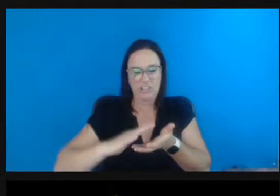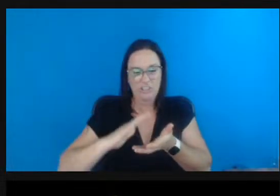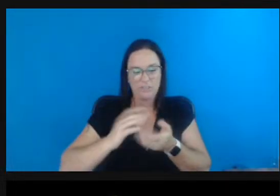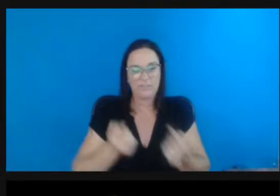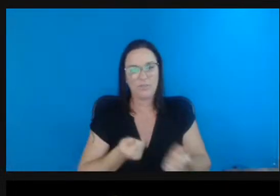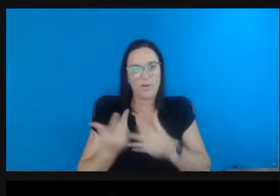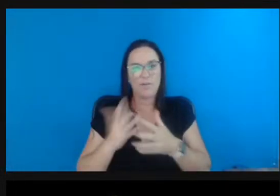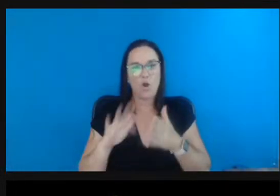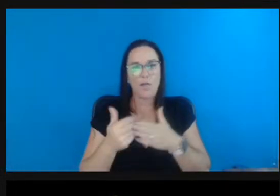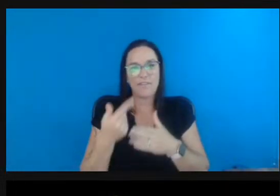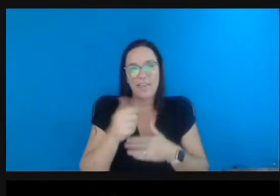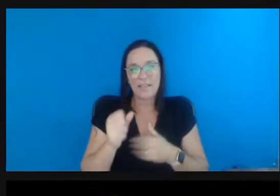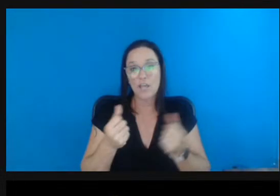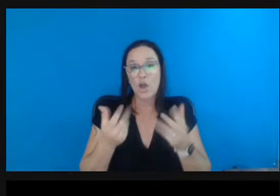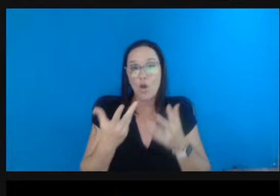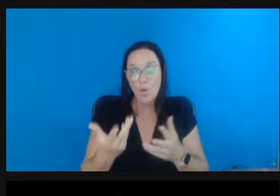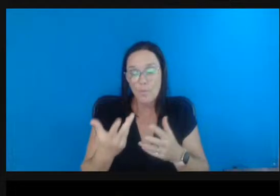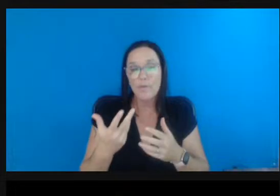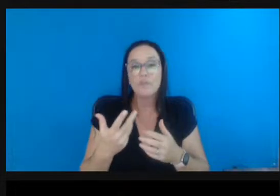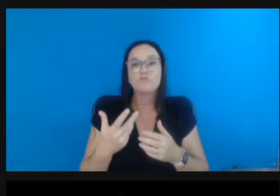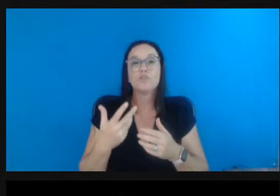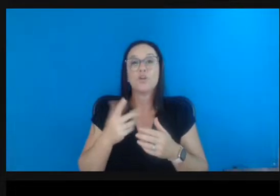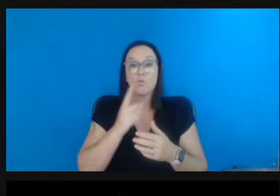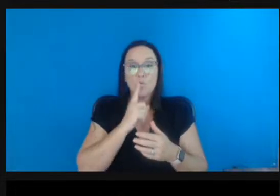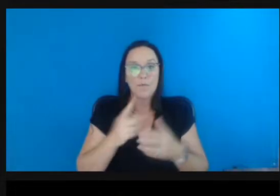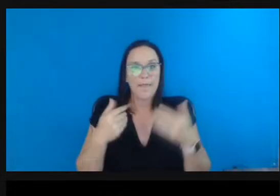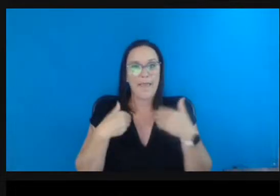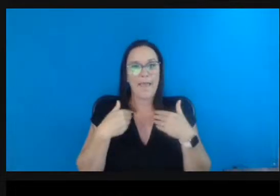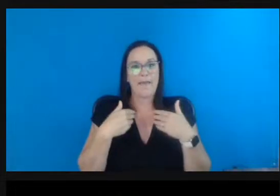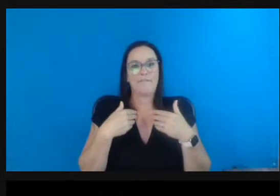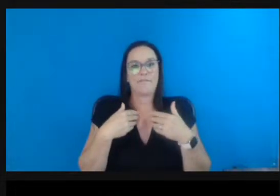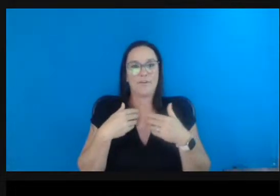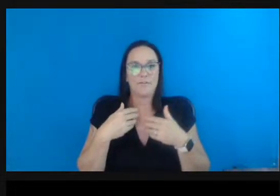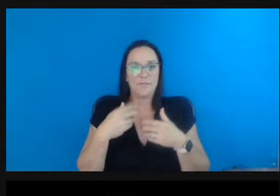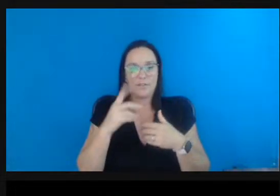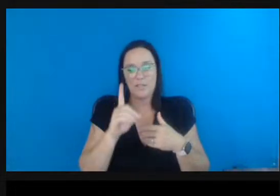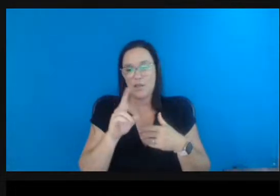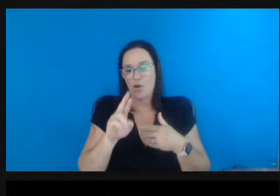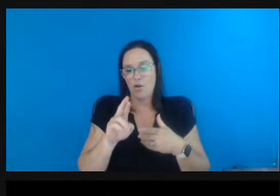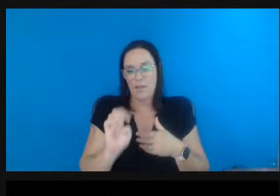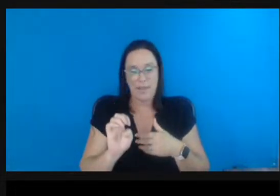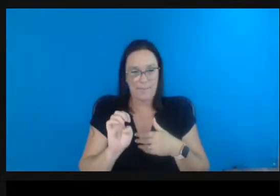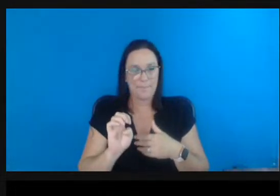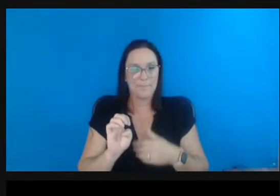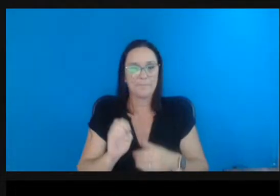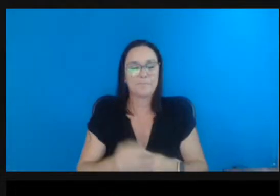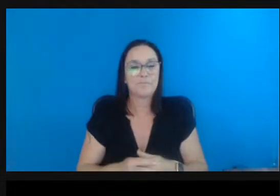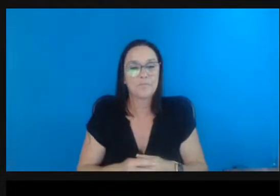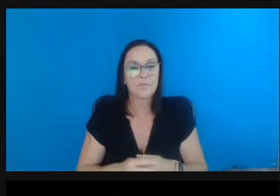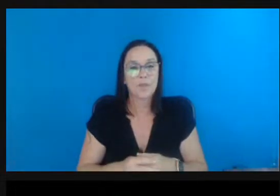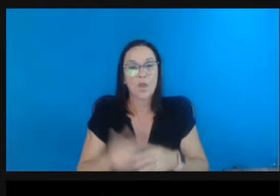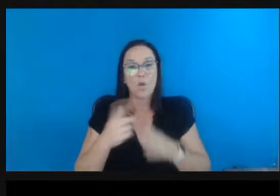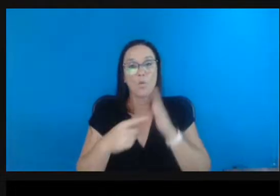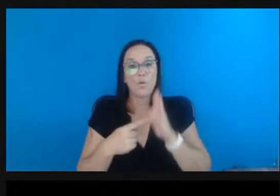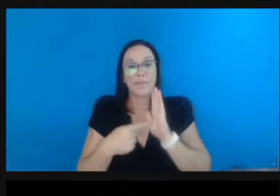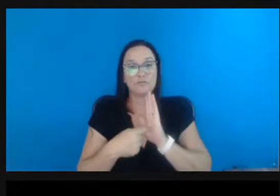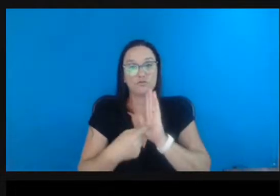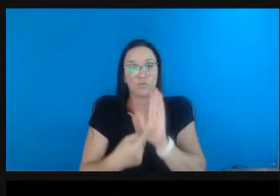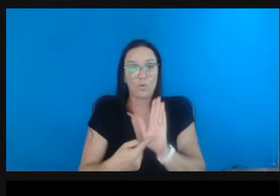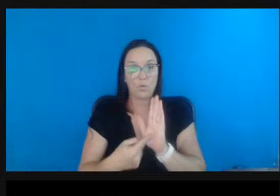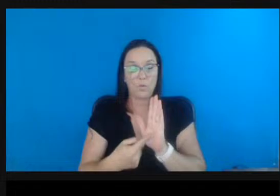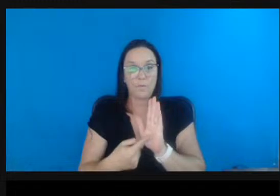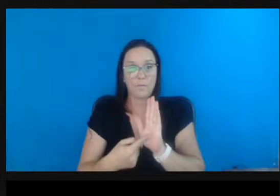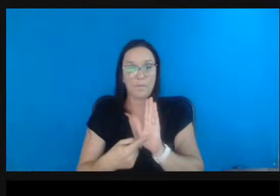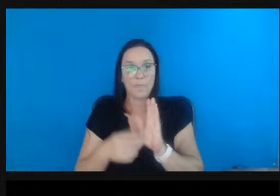have? Because the gas can make it really frothy, right? So dense rock equivalents. And what this is showing here is, with a